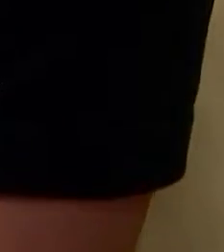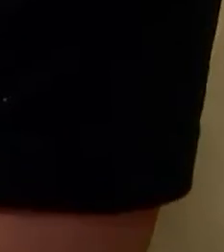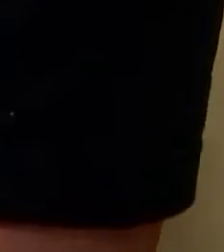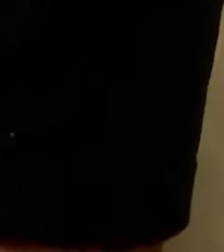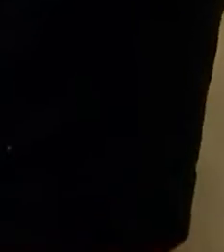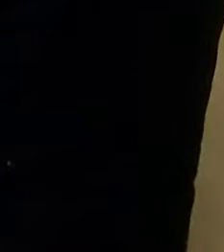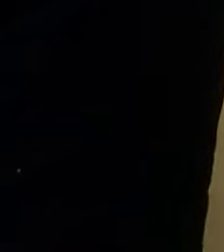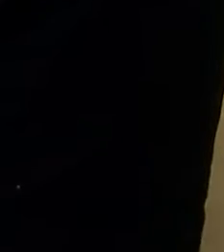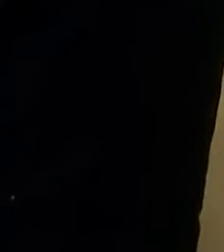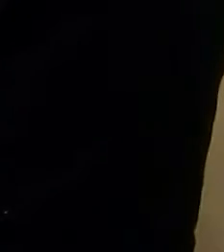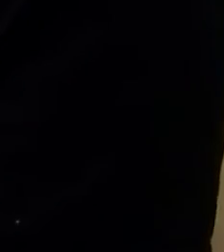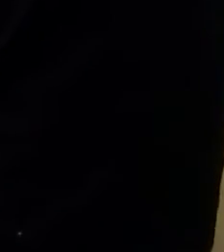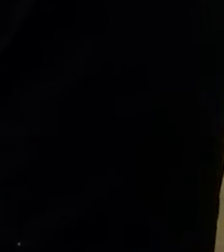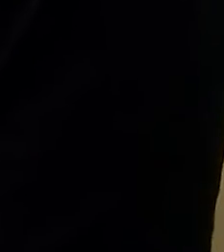back